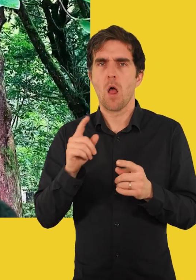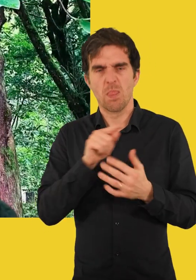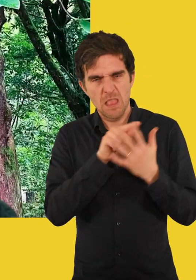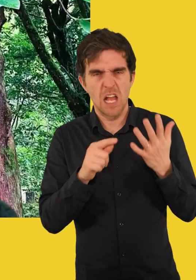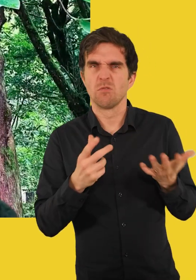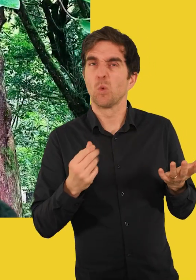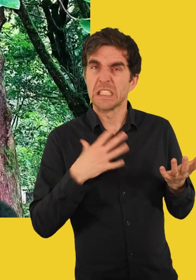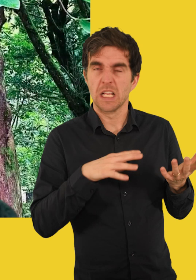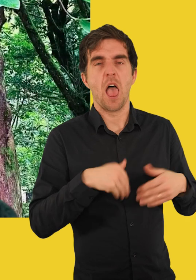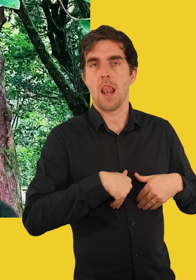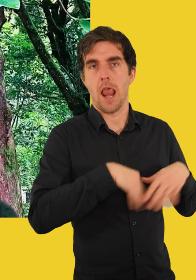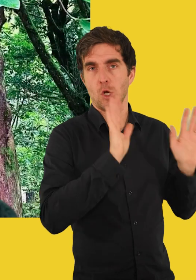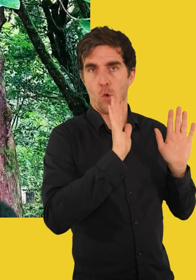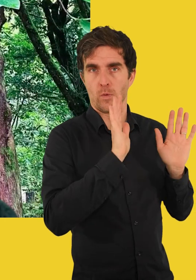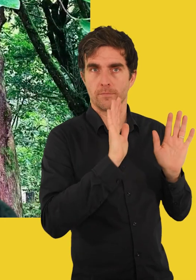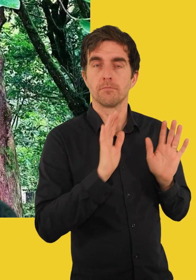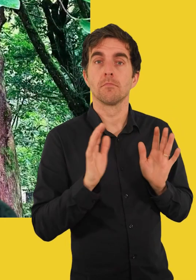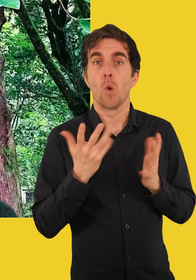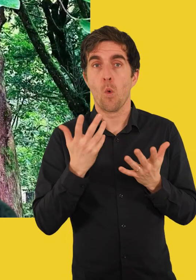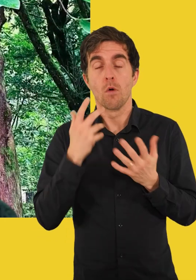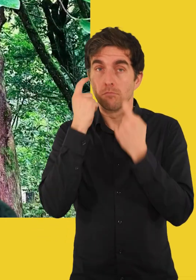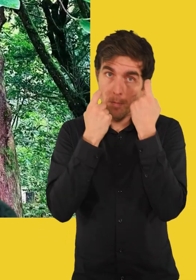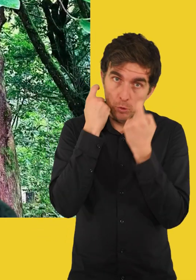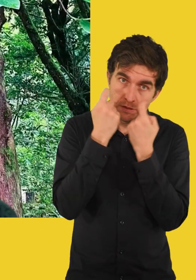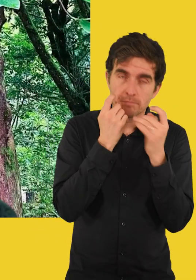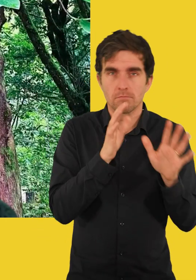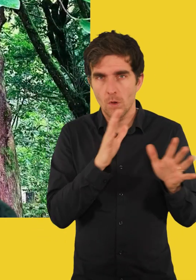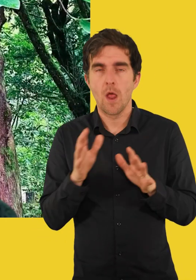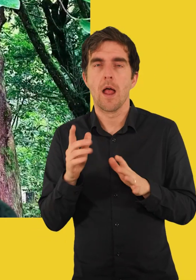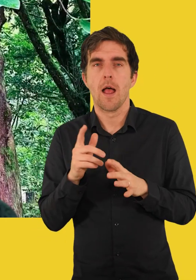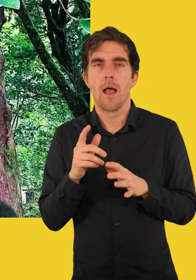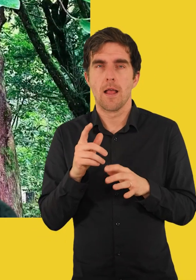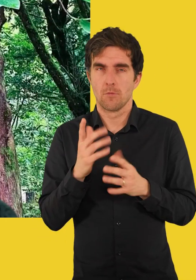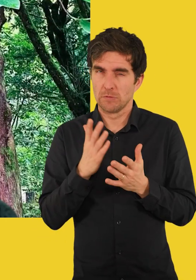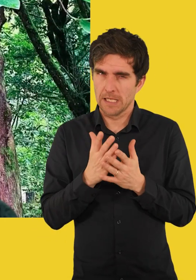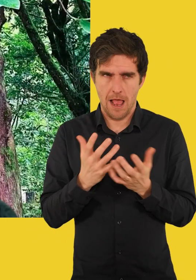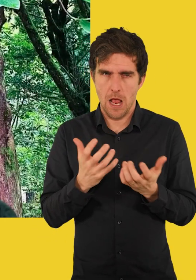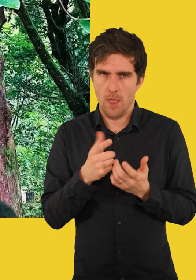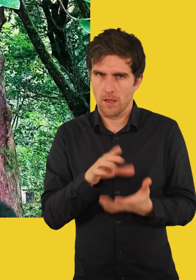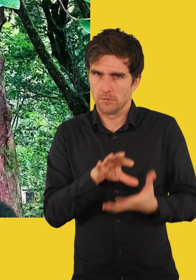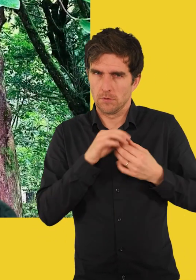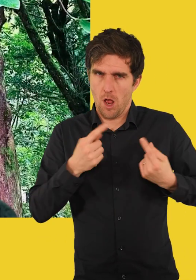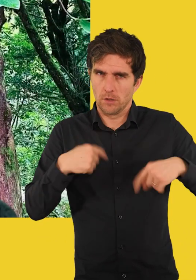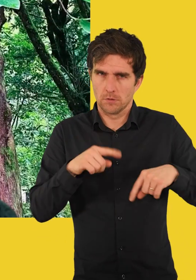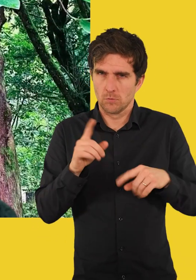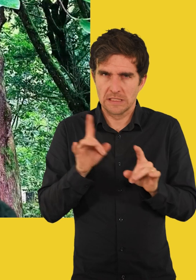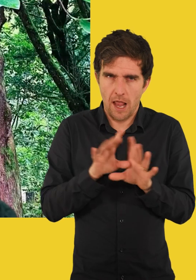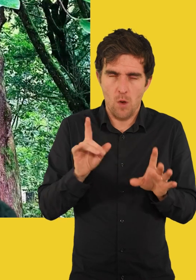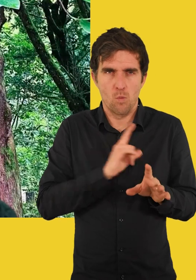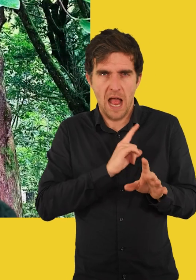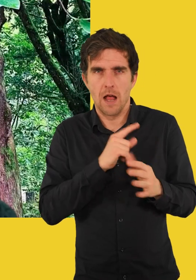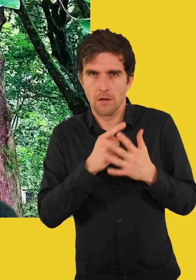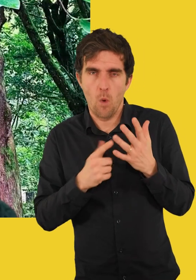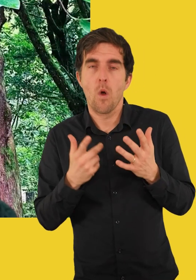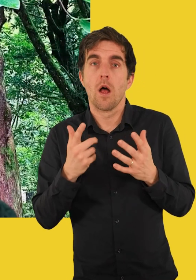you can kind of like let some things go, or just reflect on how it affected you and things like that. I hope